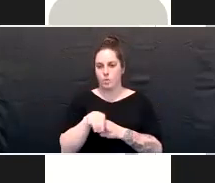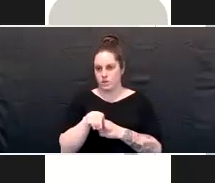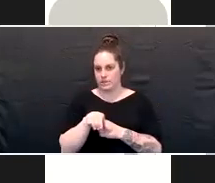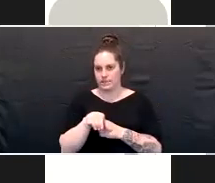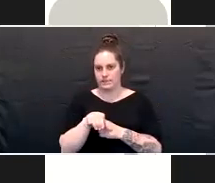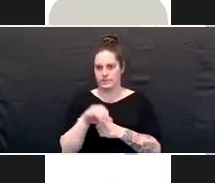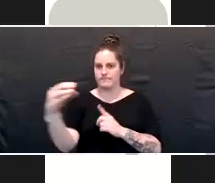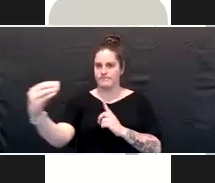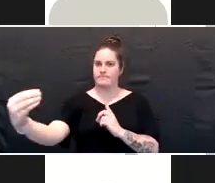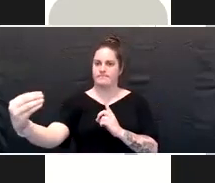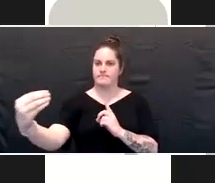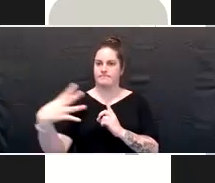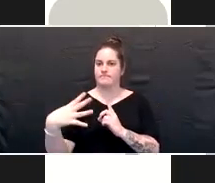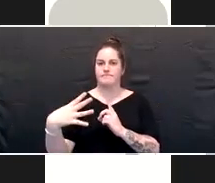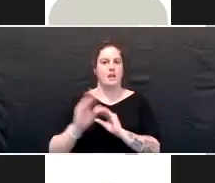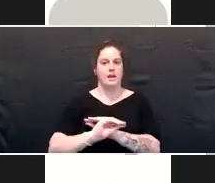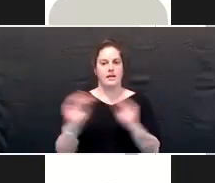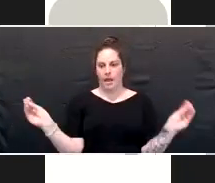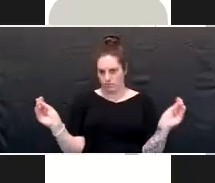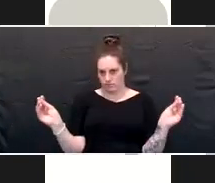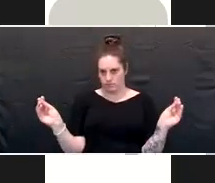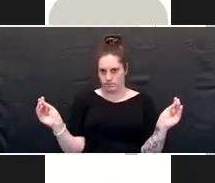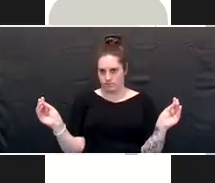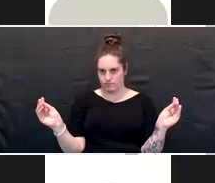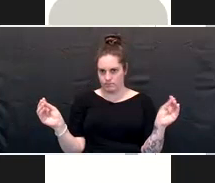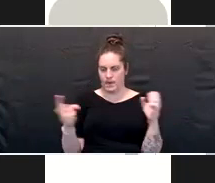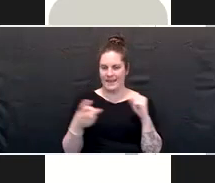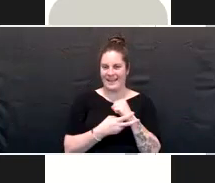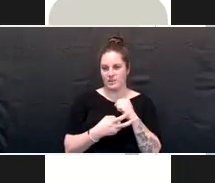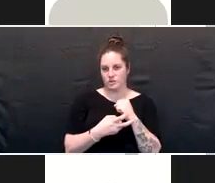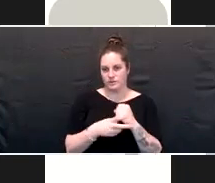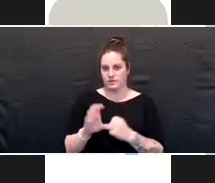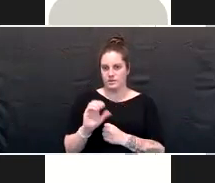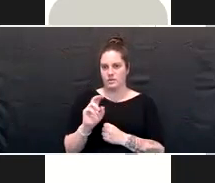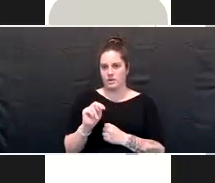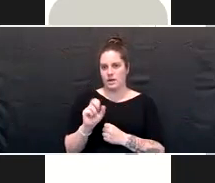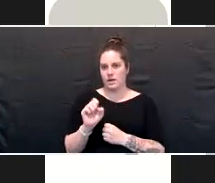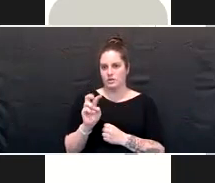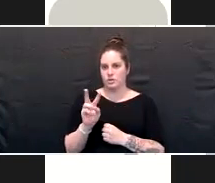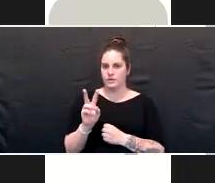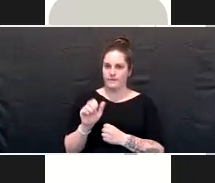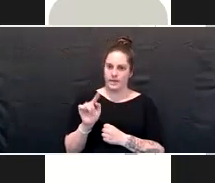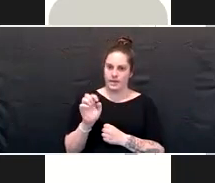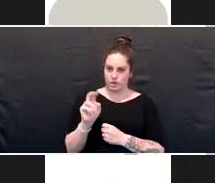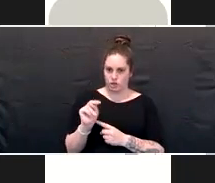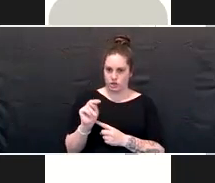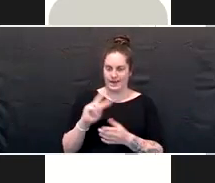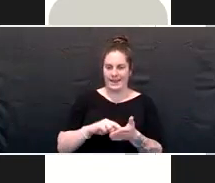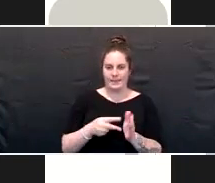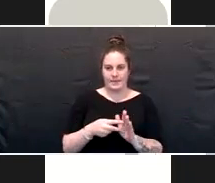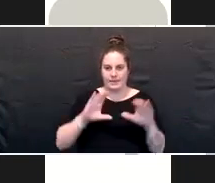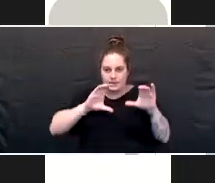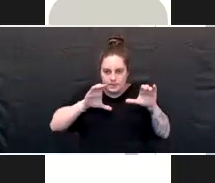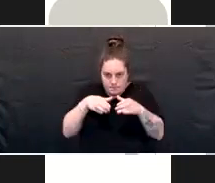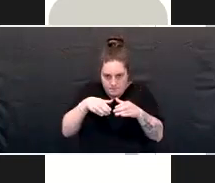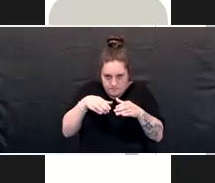In other words, when we say conservation, a system is closed off from